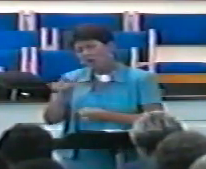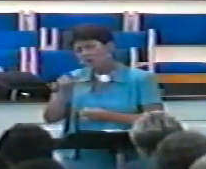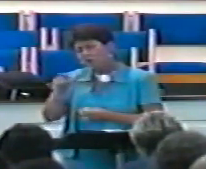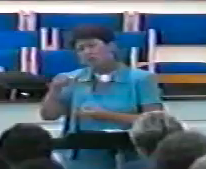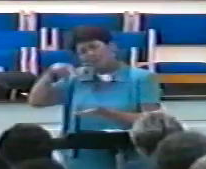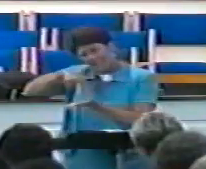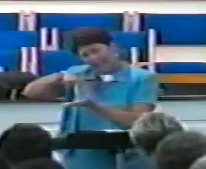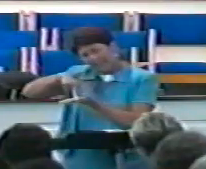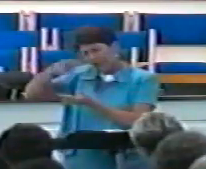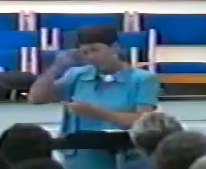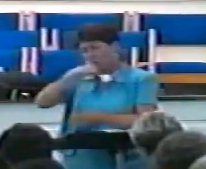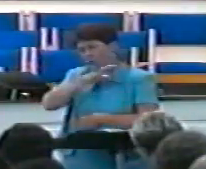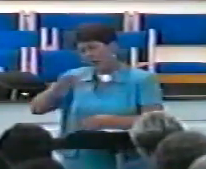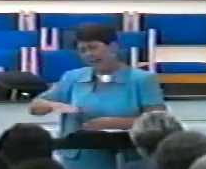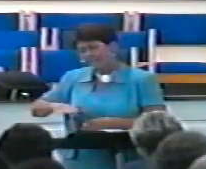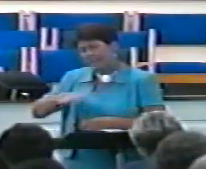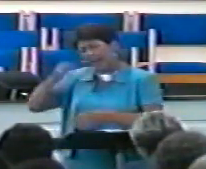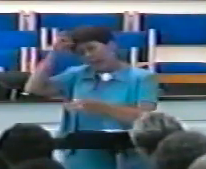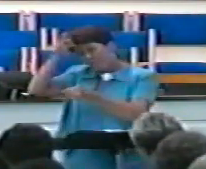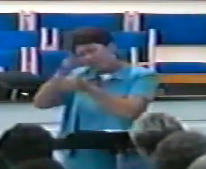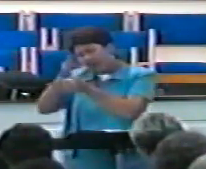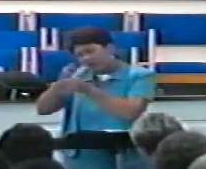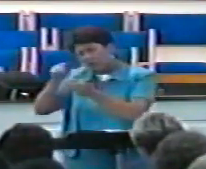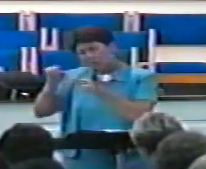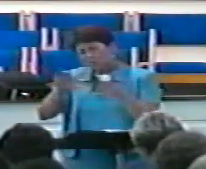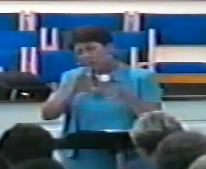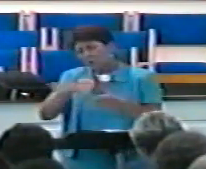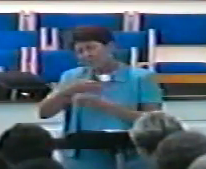to do those things that please Him?